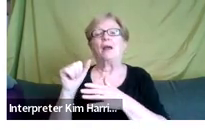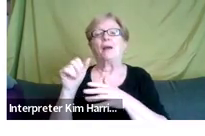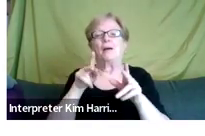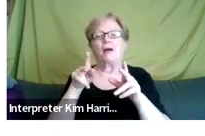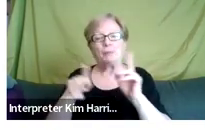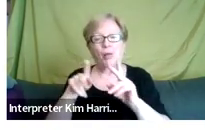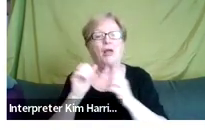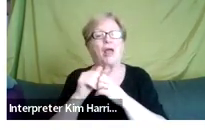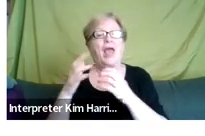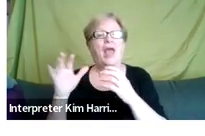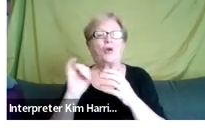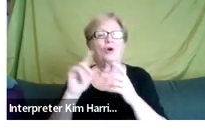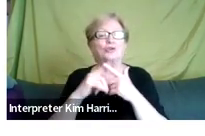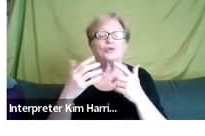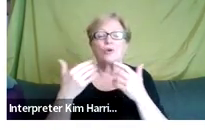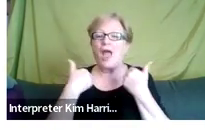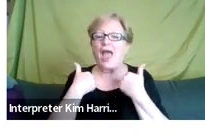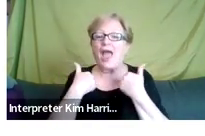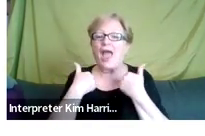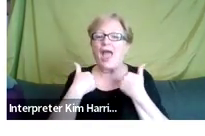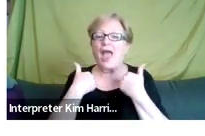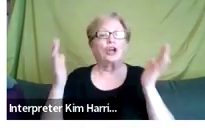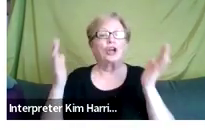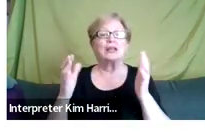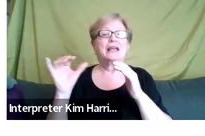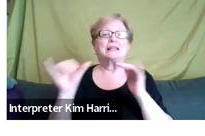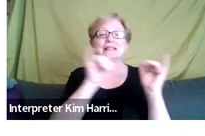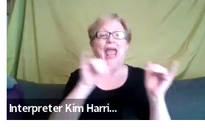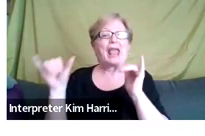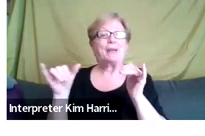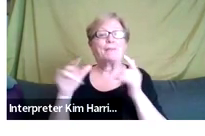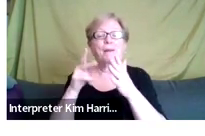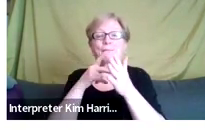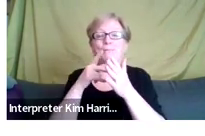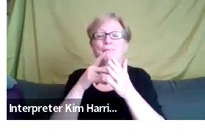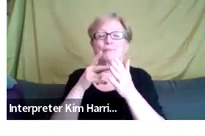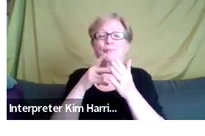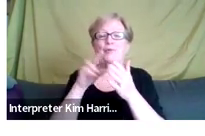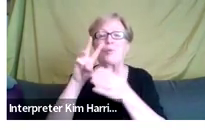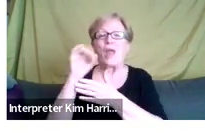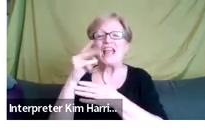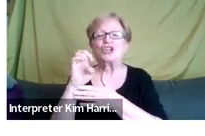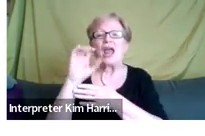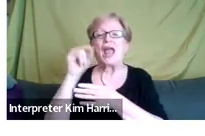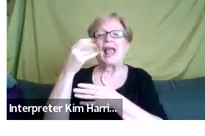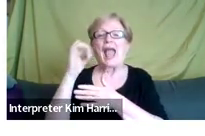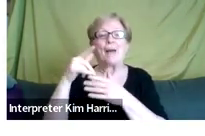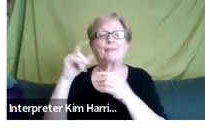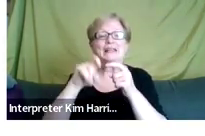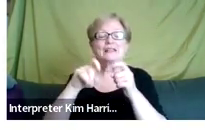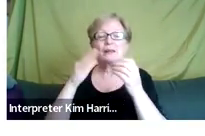same occupation. You know, that's a given, you know, that needs to be